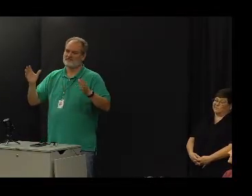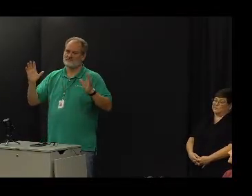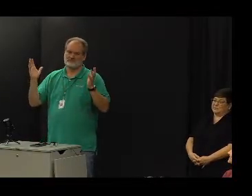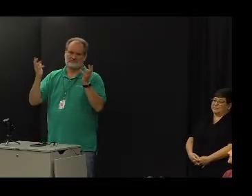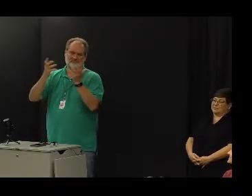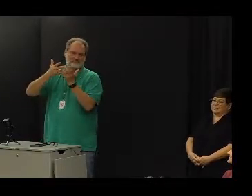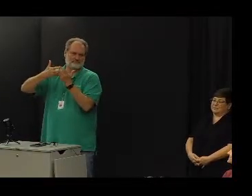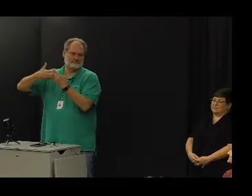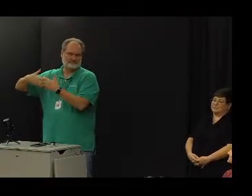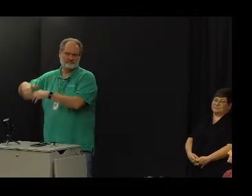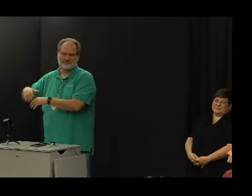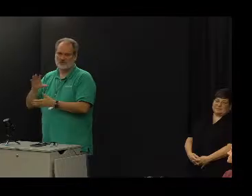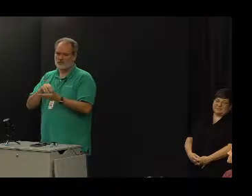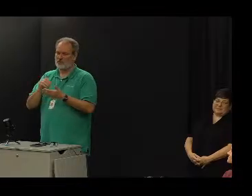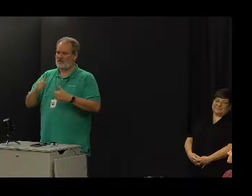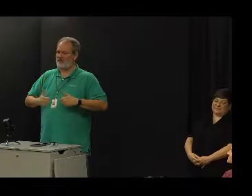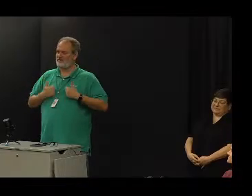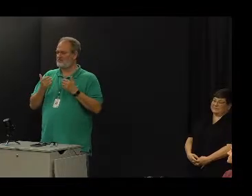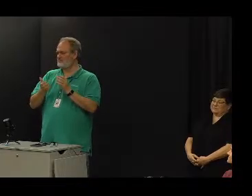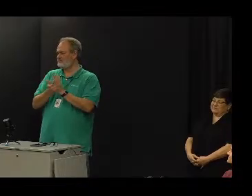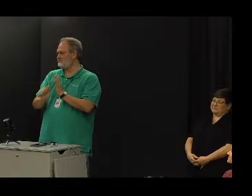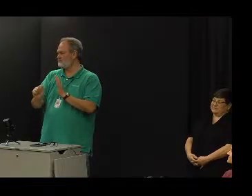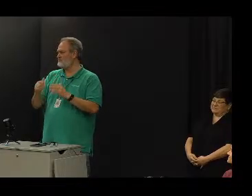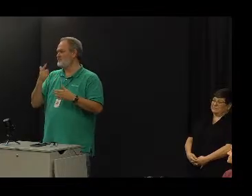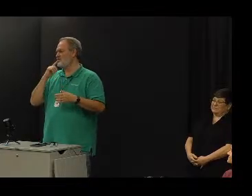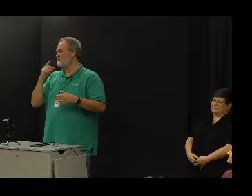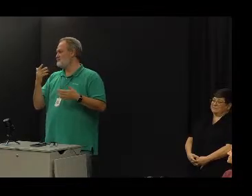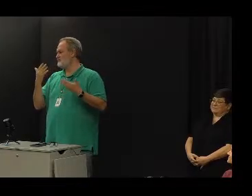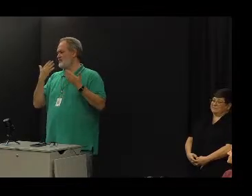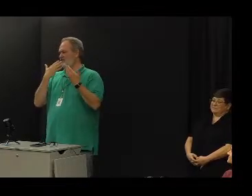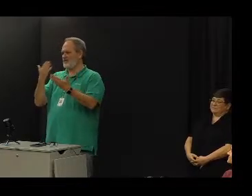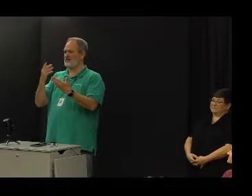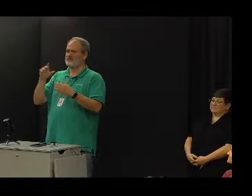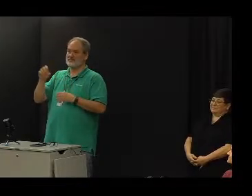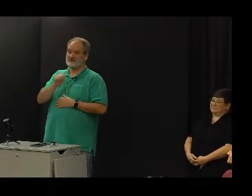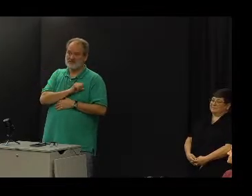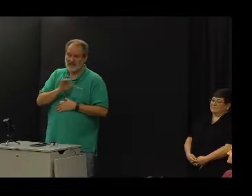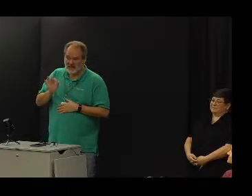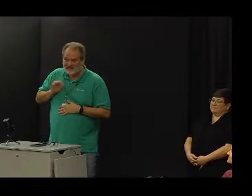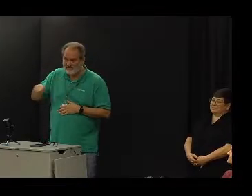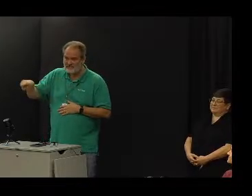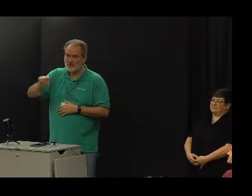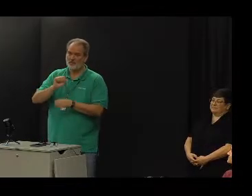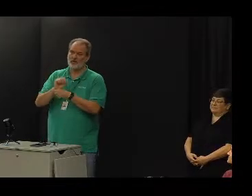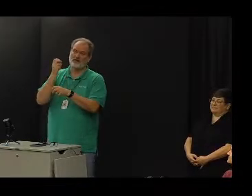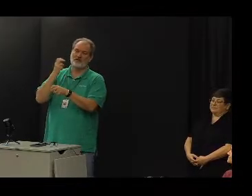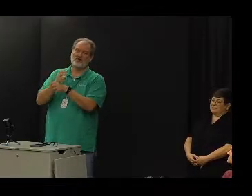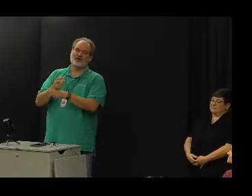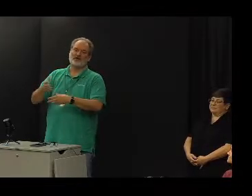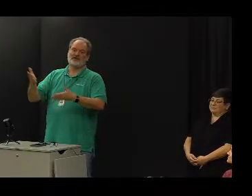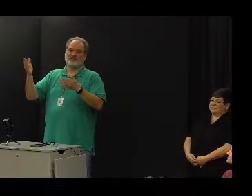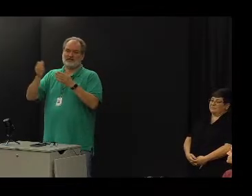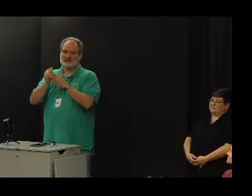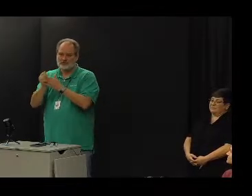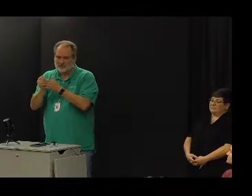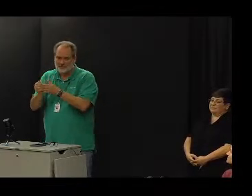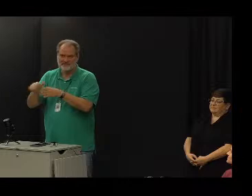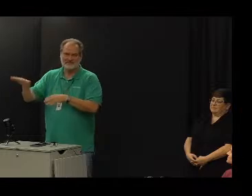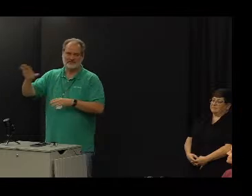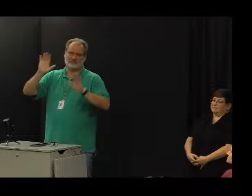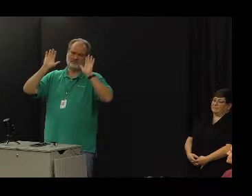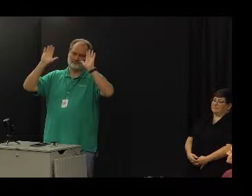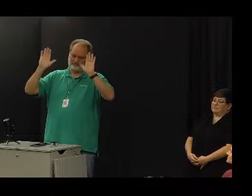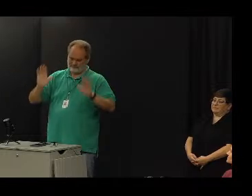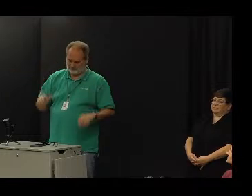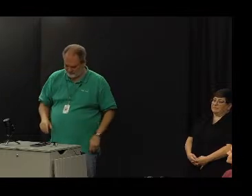Aaron for all the decorations for the prom. That whole event went seamlessly because of the hard work of all